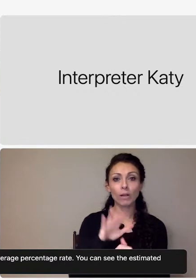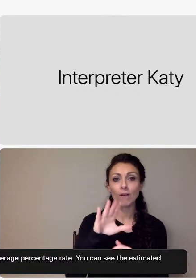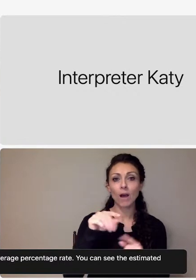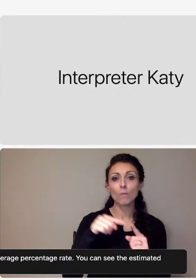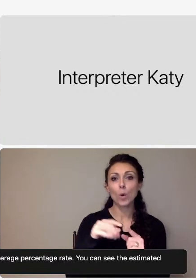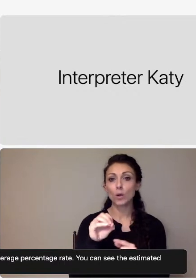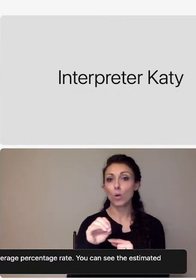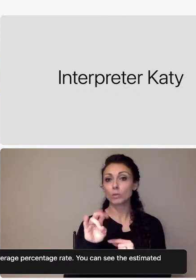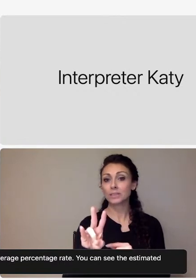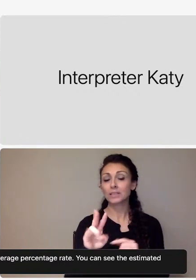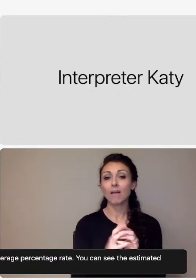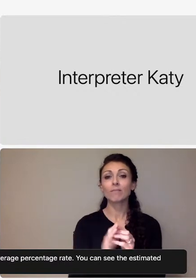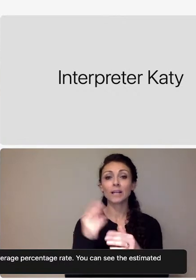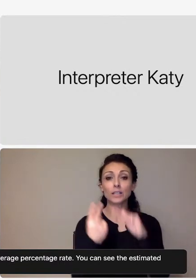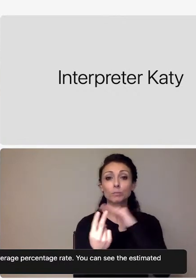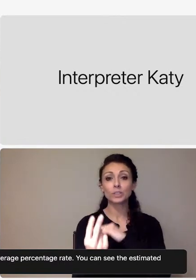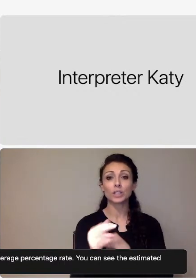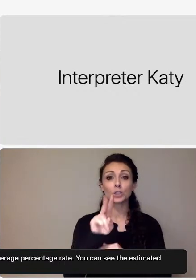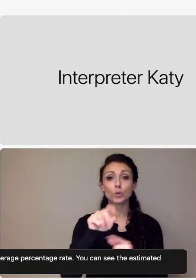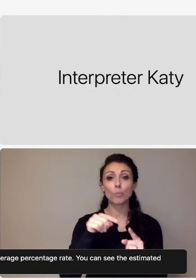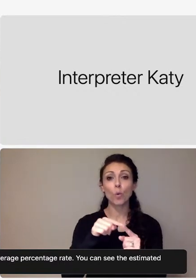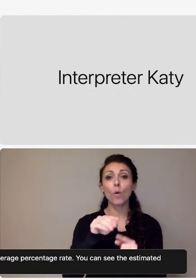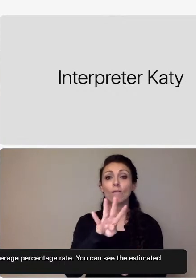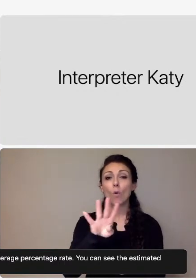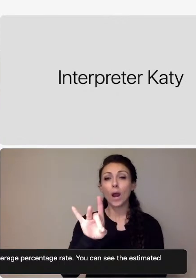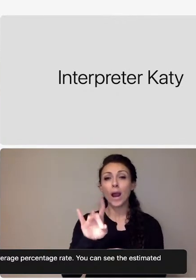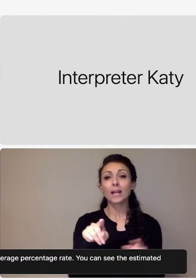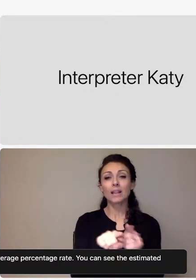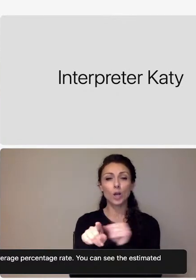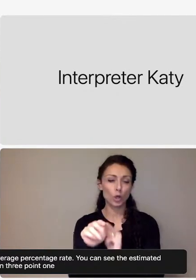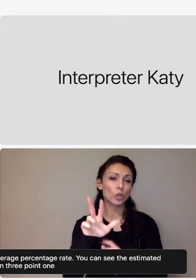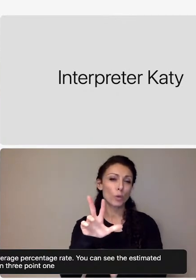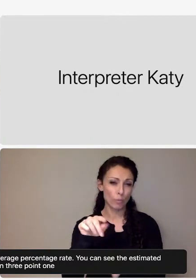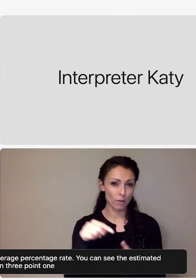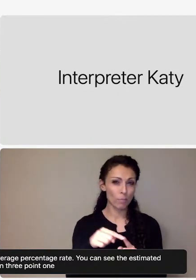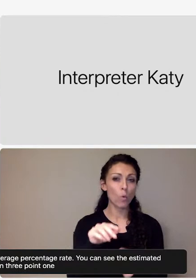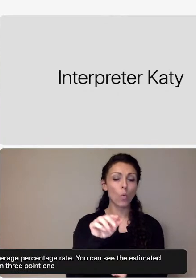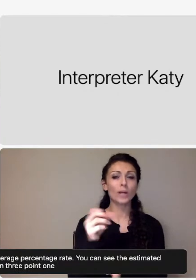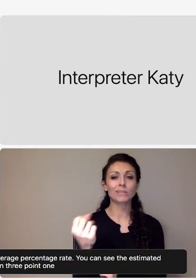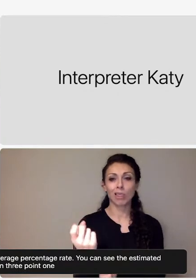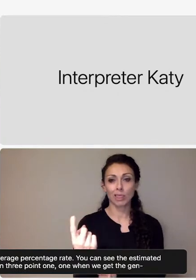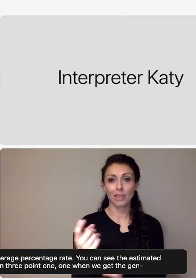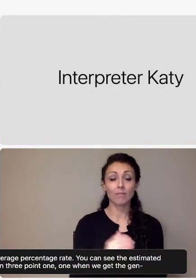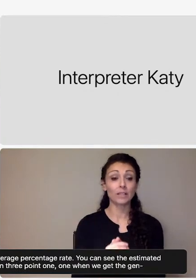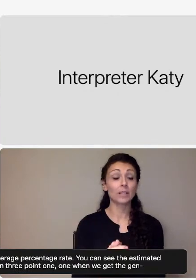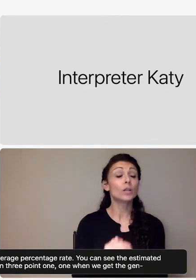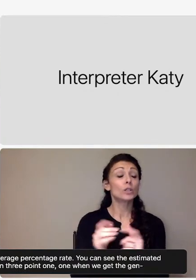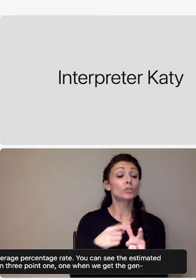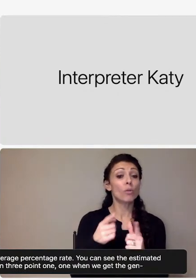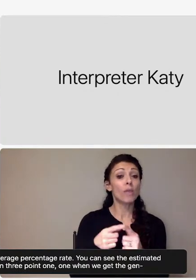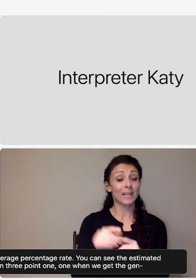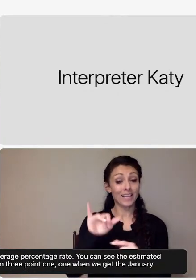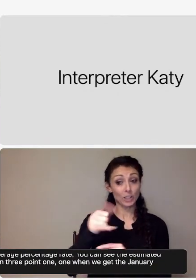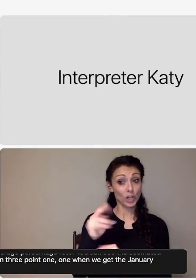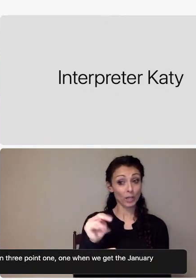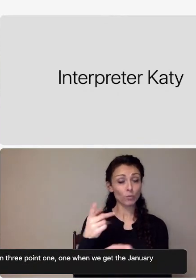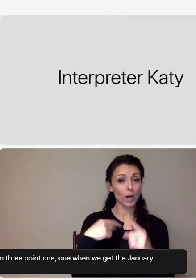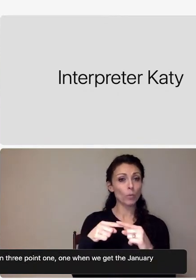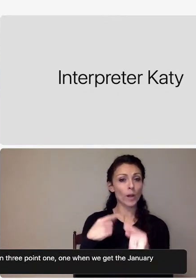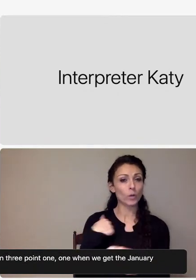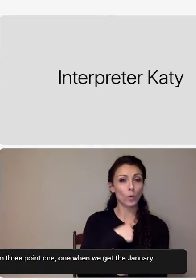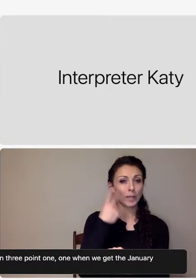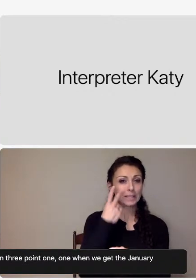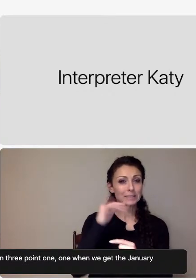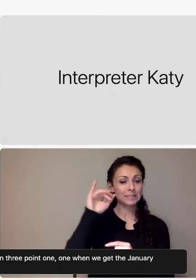projected at 2.48 and then 3.11 when we get the january governor's budget um we probably